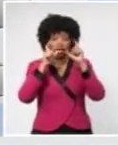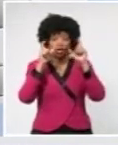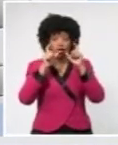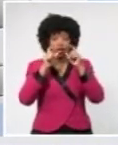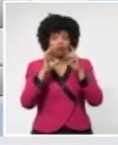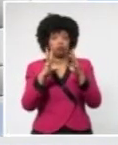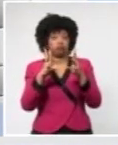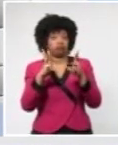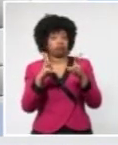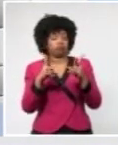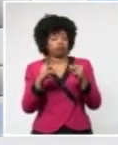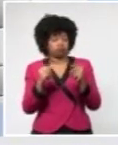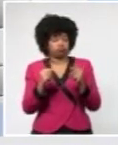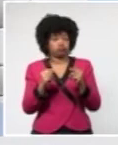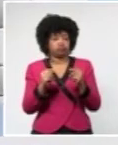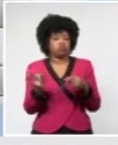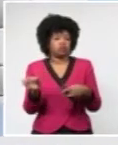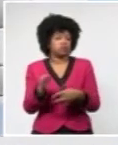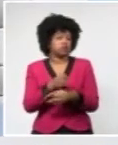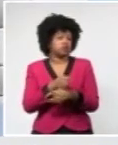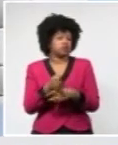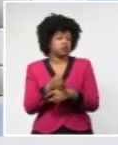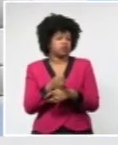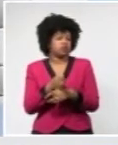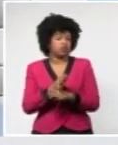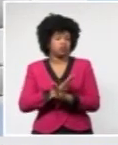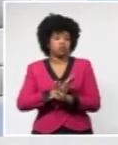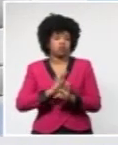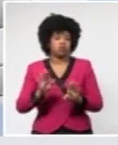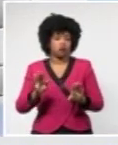10,665,758 confirmed cases in the world.